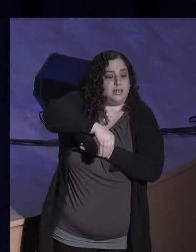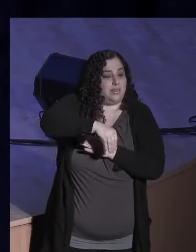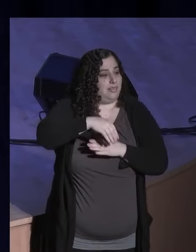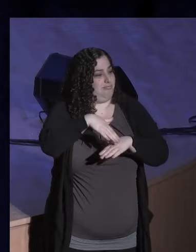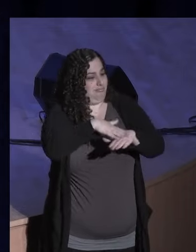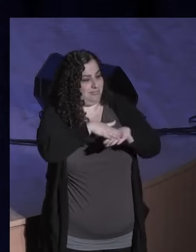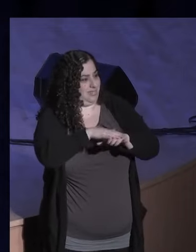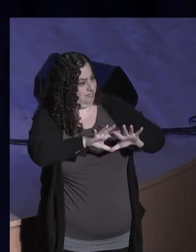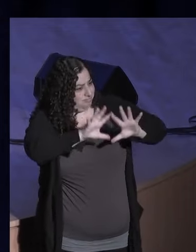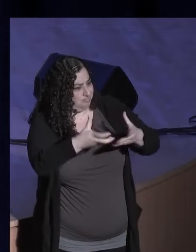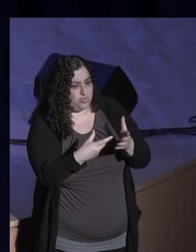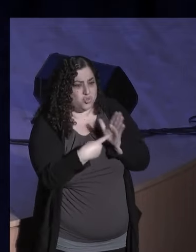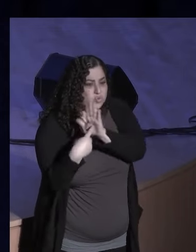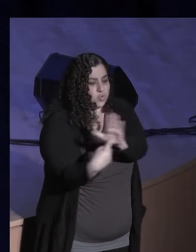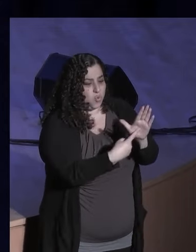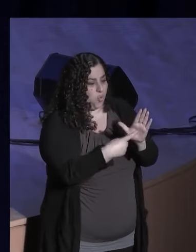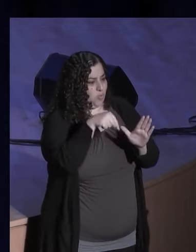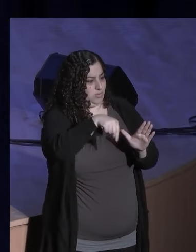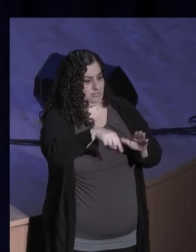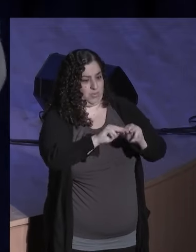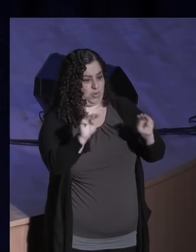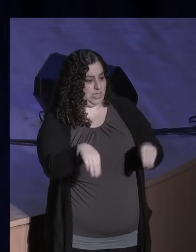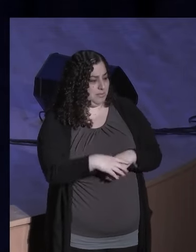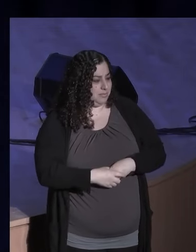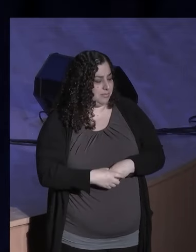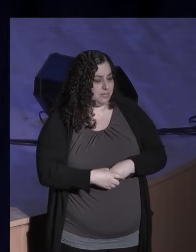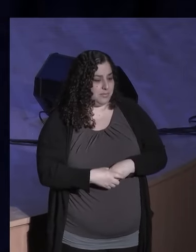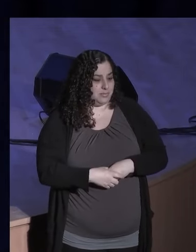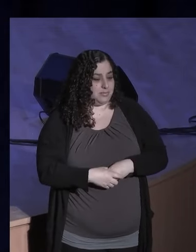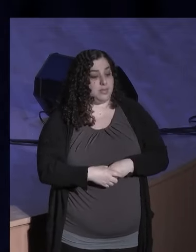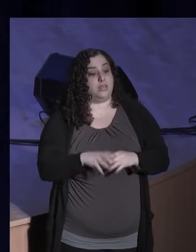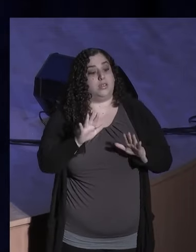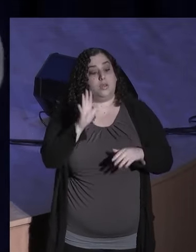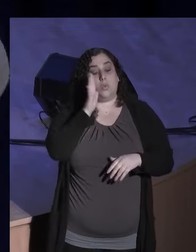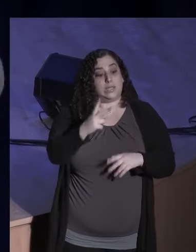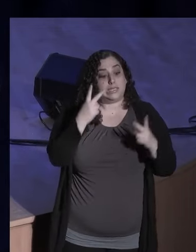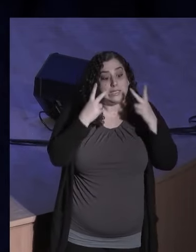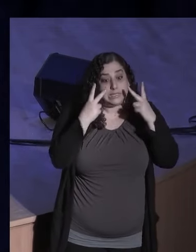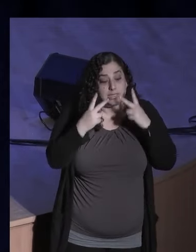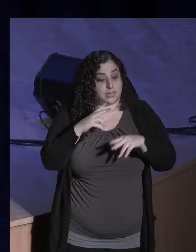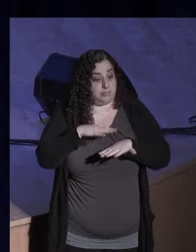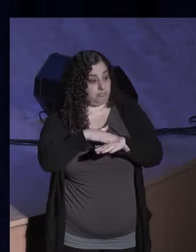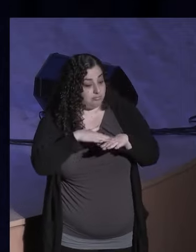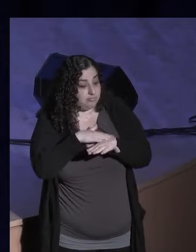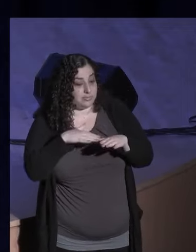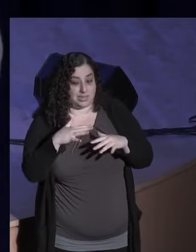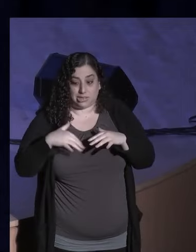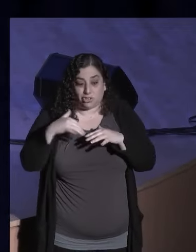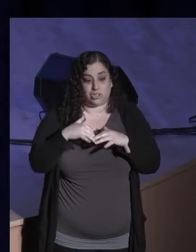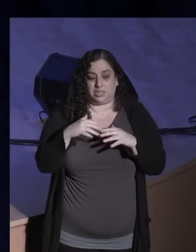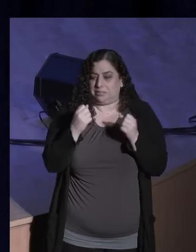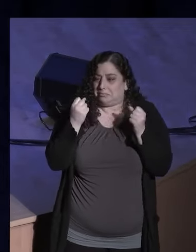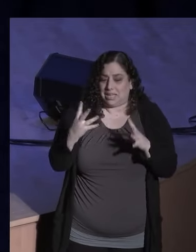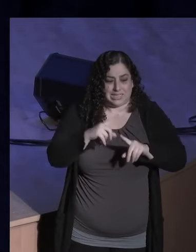stories, amazing culture, but recognize while this is Native culture, it is also all of our culture. It's the culture that